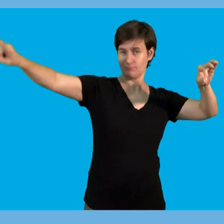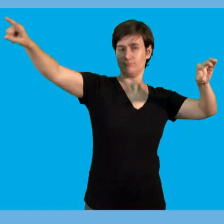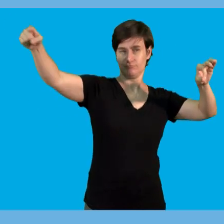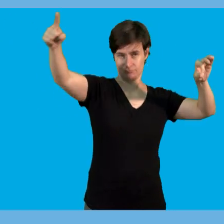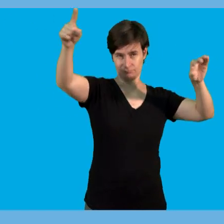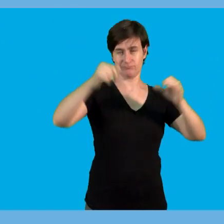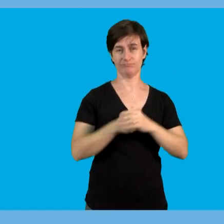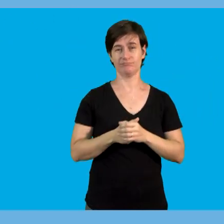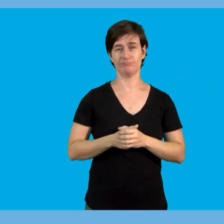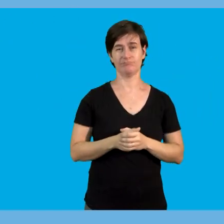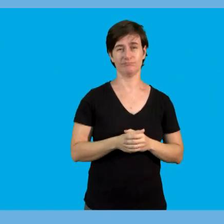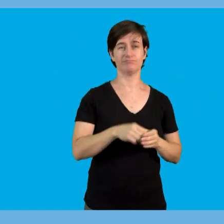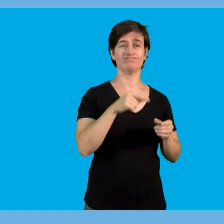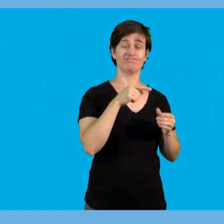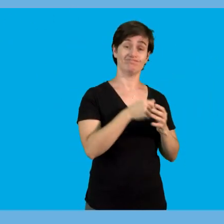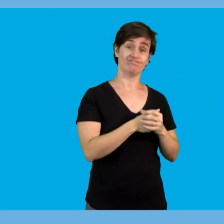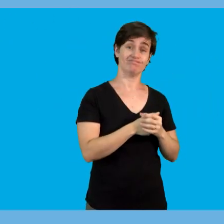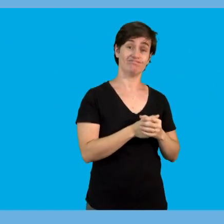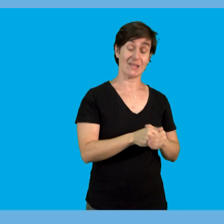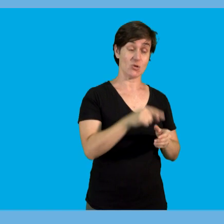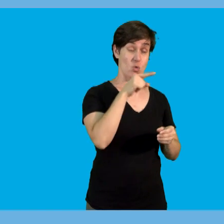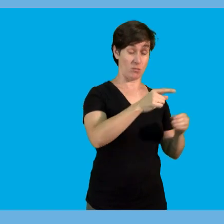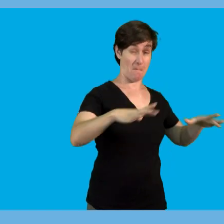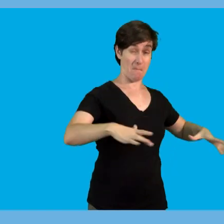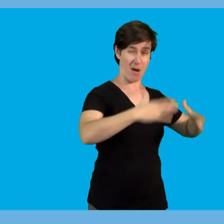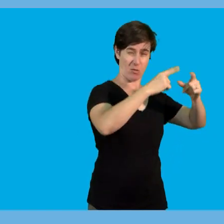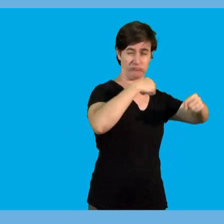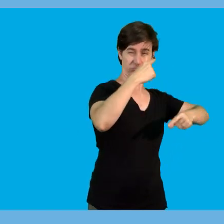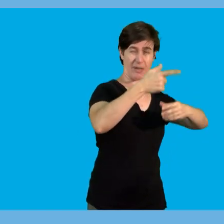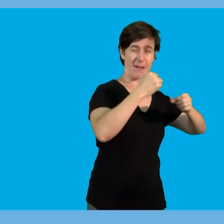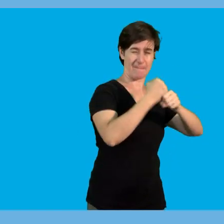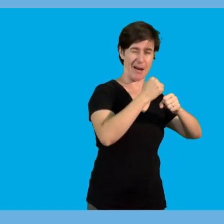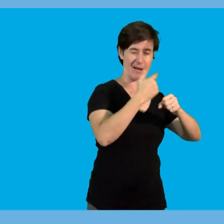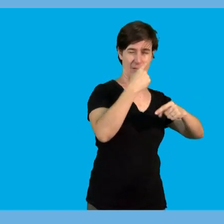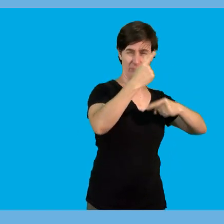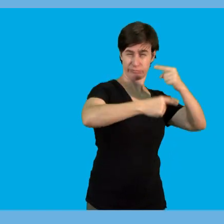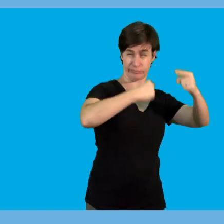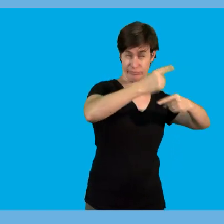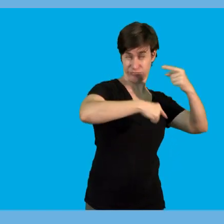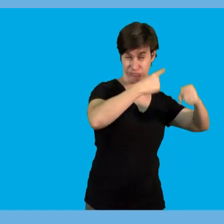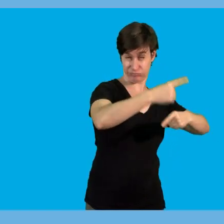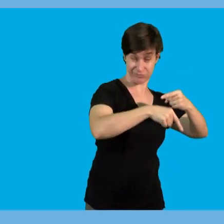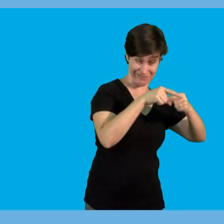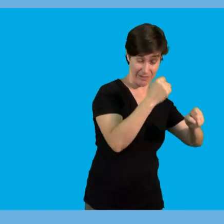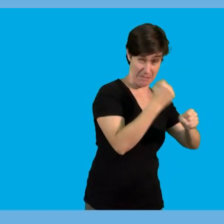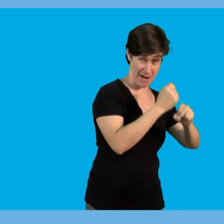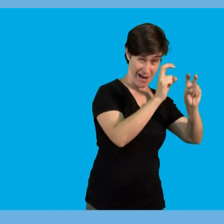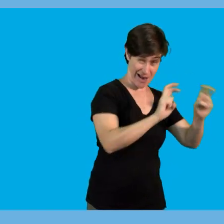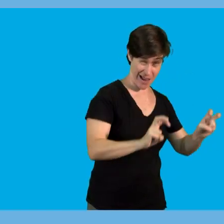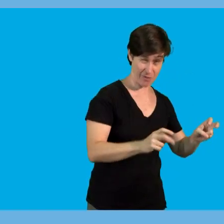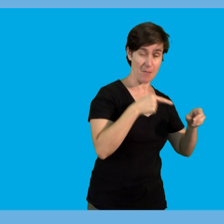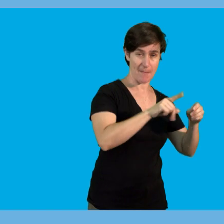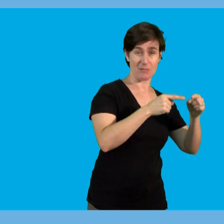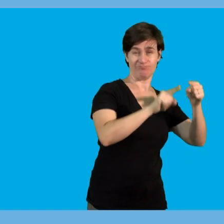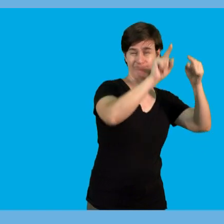it is going to produce the electricity which needs to be transported through the power lines from the power plant into the